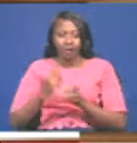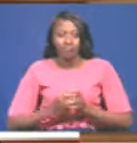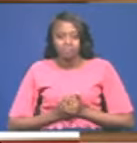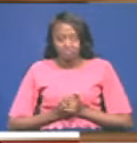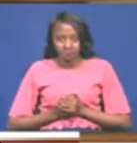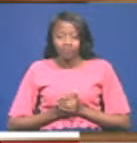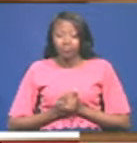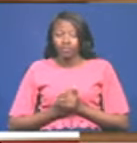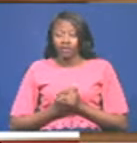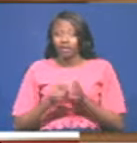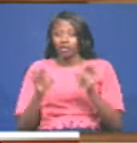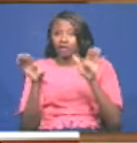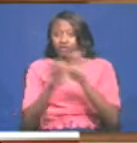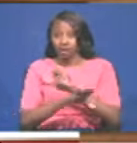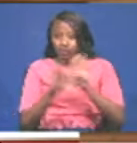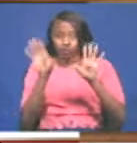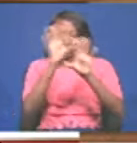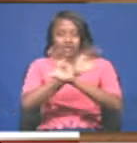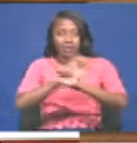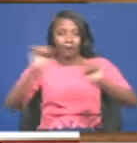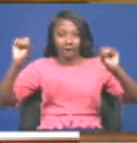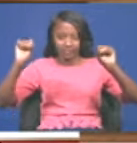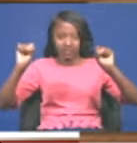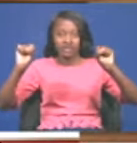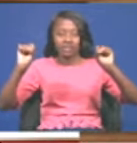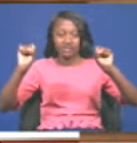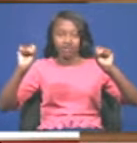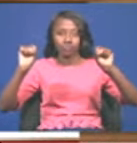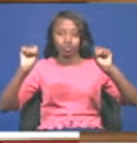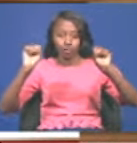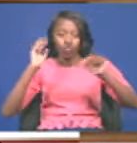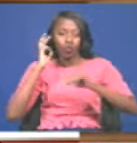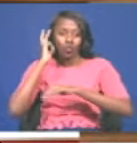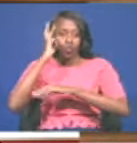The Deputy President will